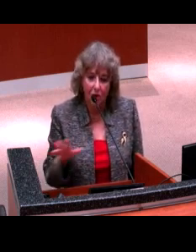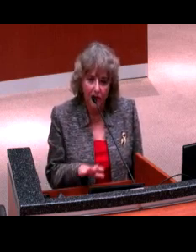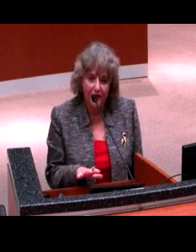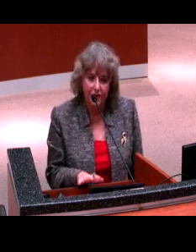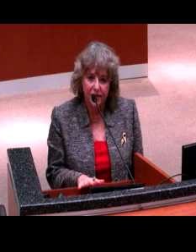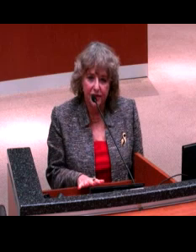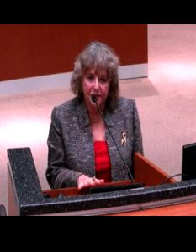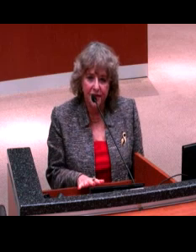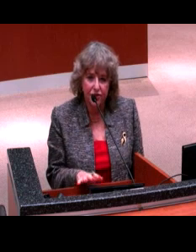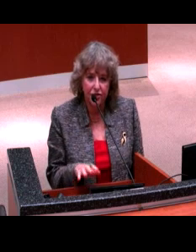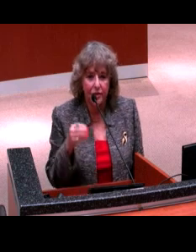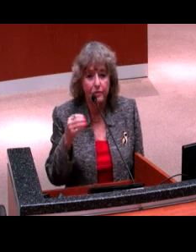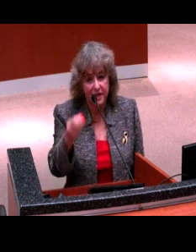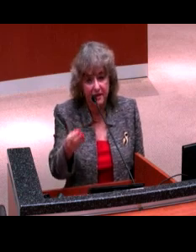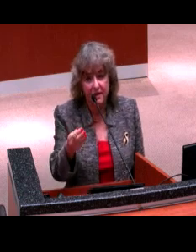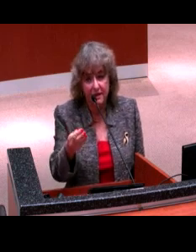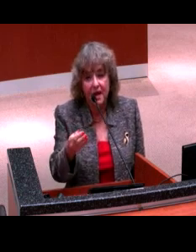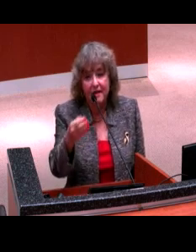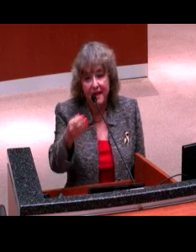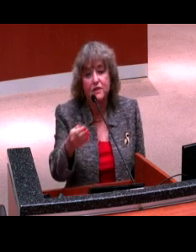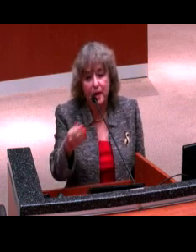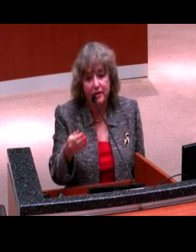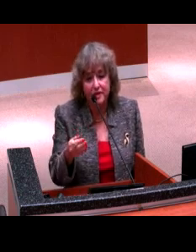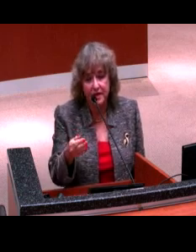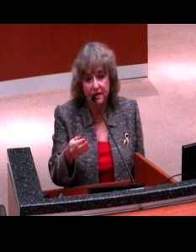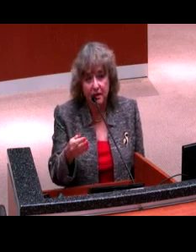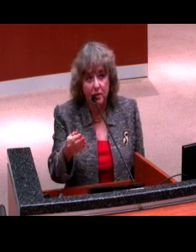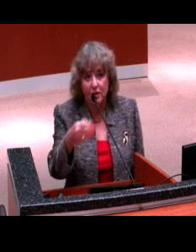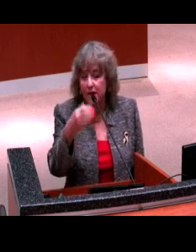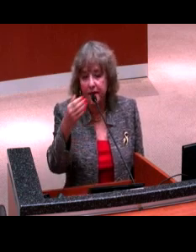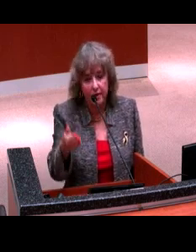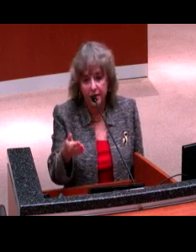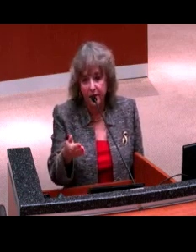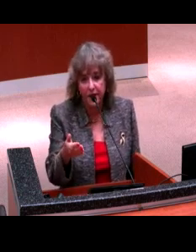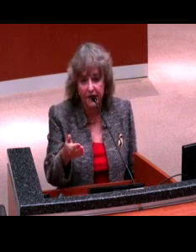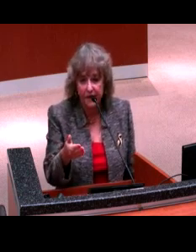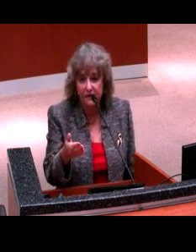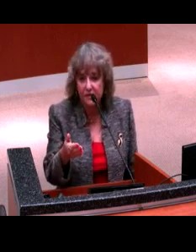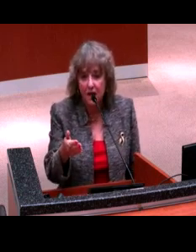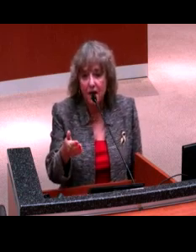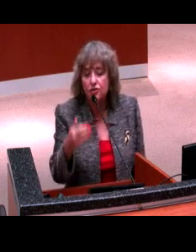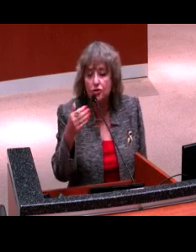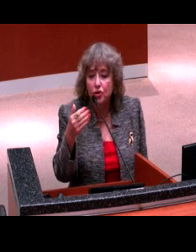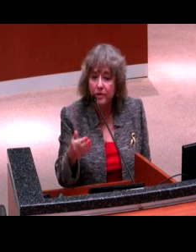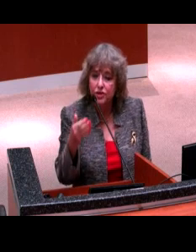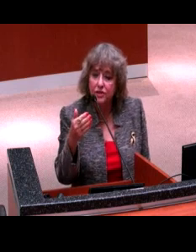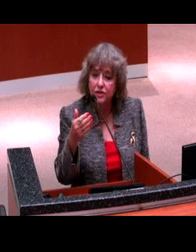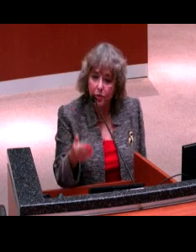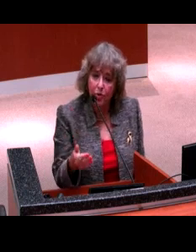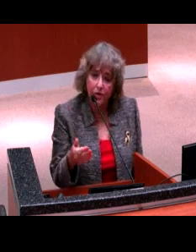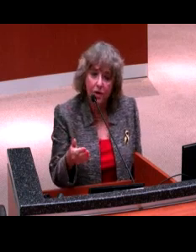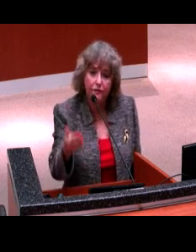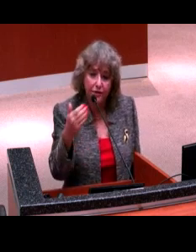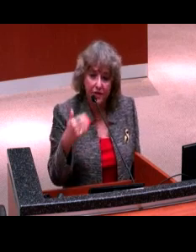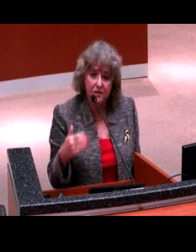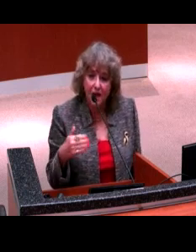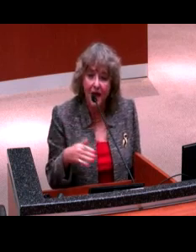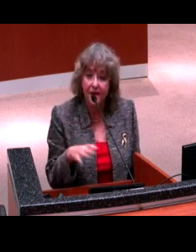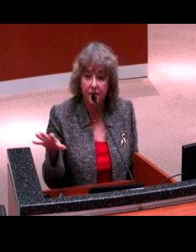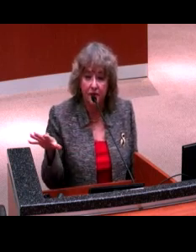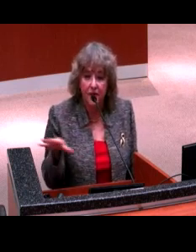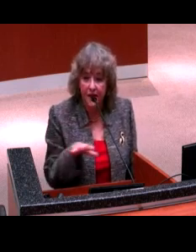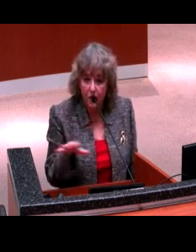with active transportation. So we really think that that's why we're seeing in our community events so much support for this